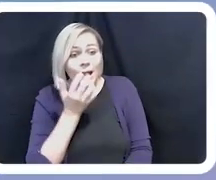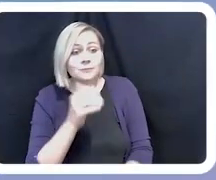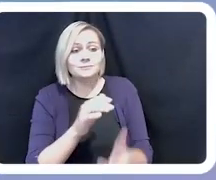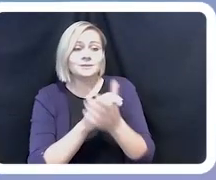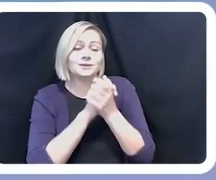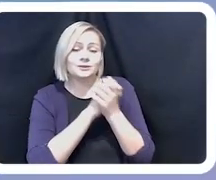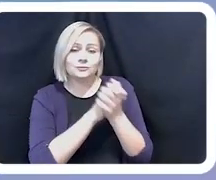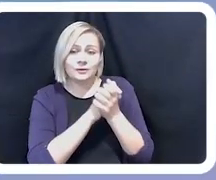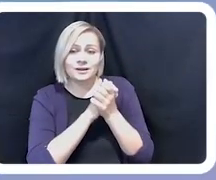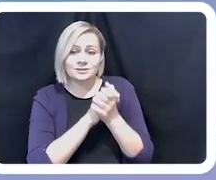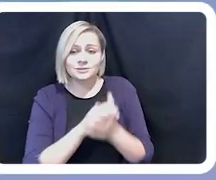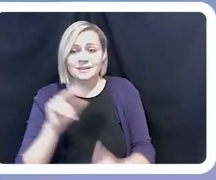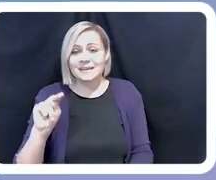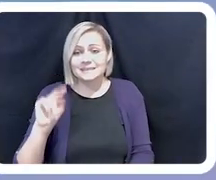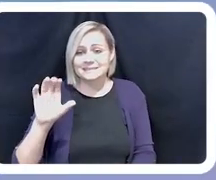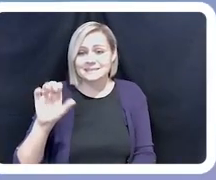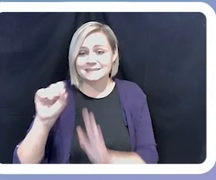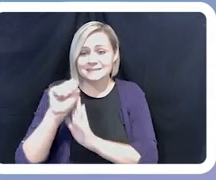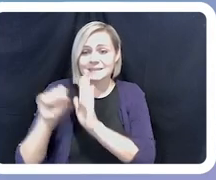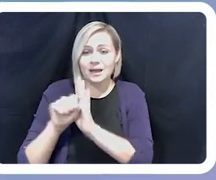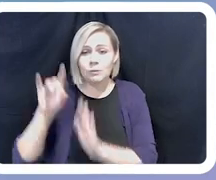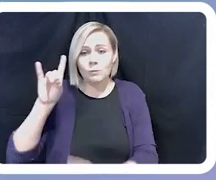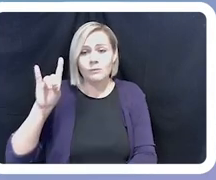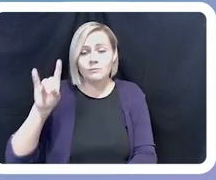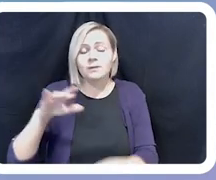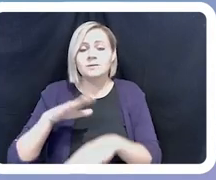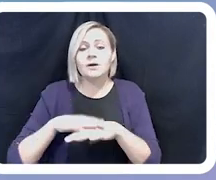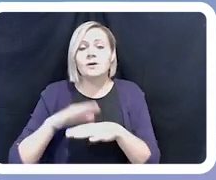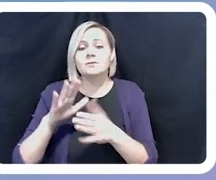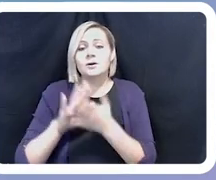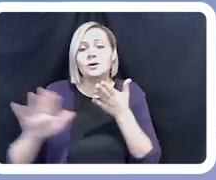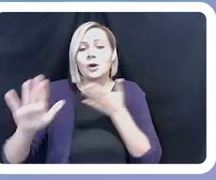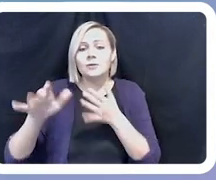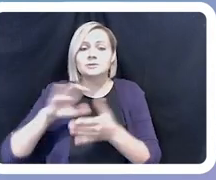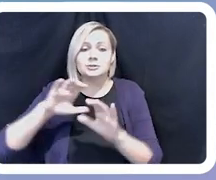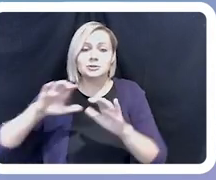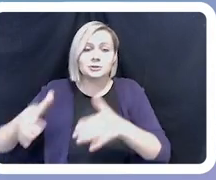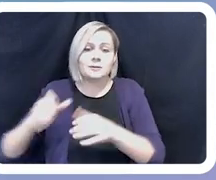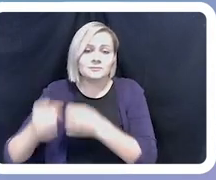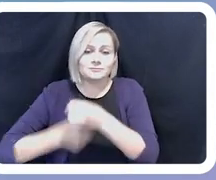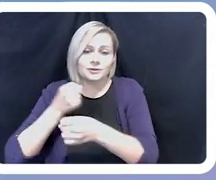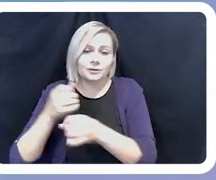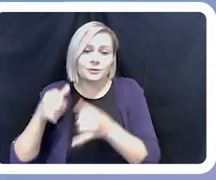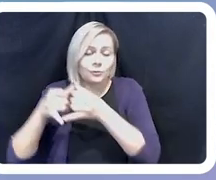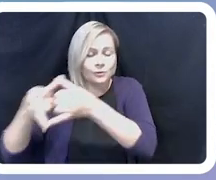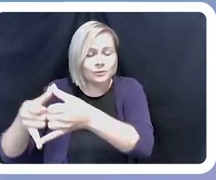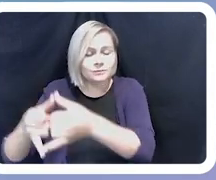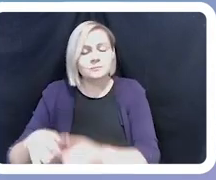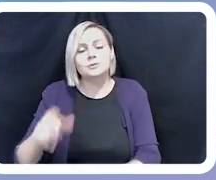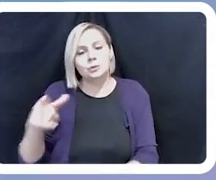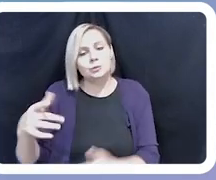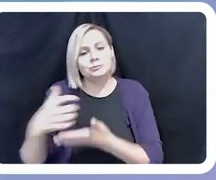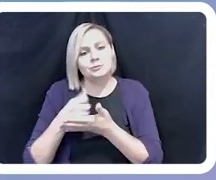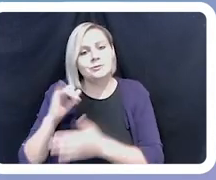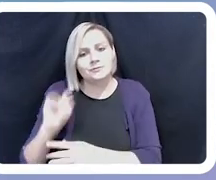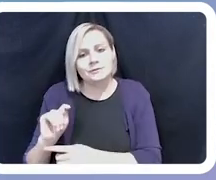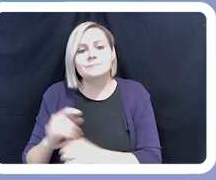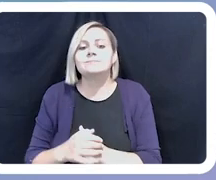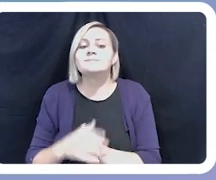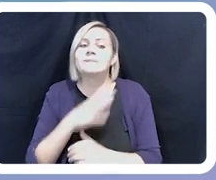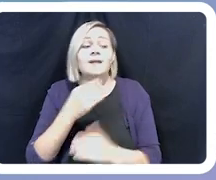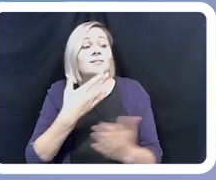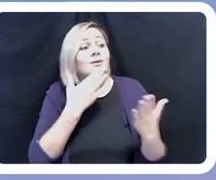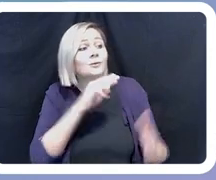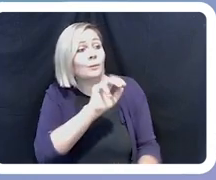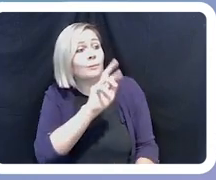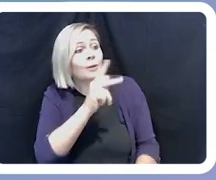Wow, congratulations to the NC State Wolfpack on your College Chapter of the Year award. So well deserved, and thank you to Mark for